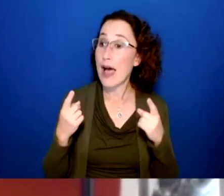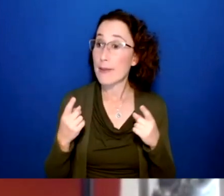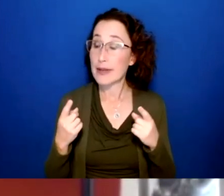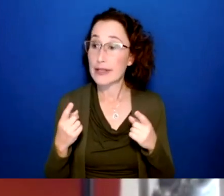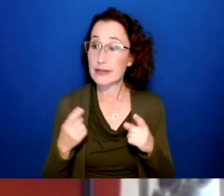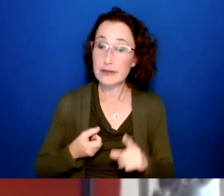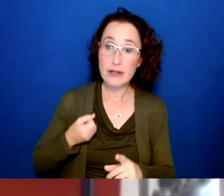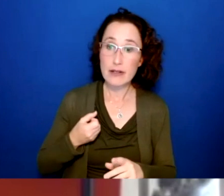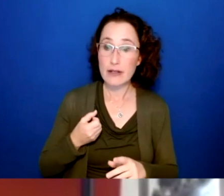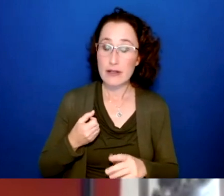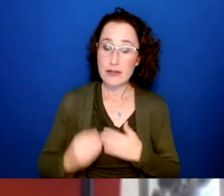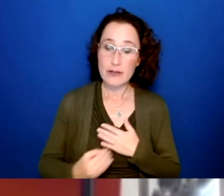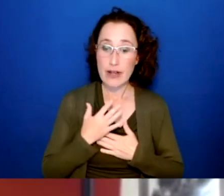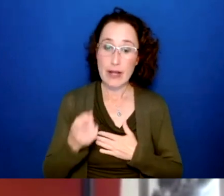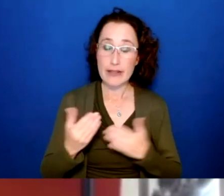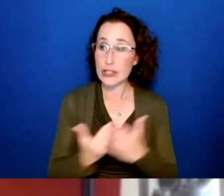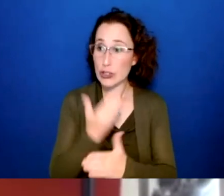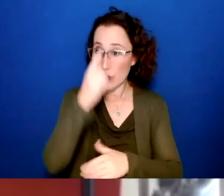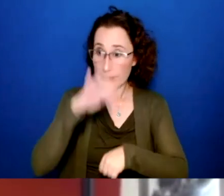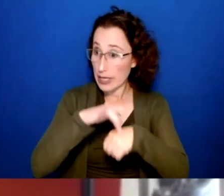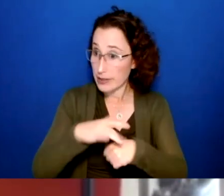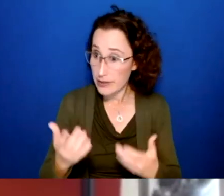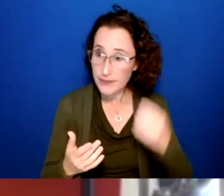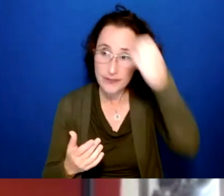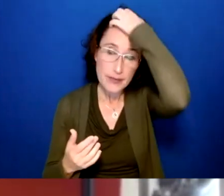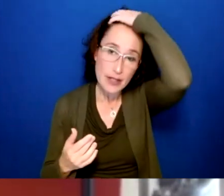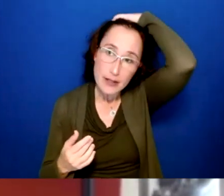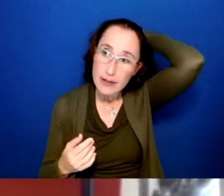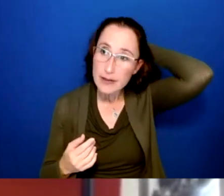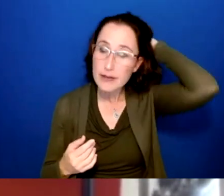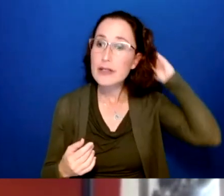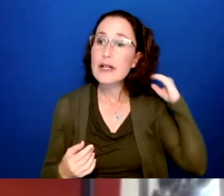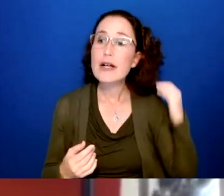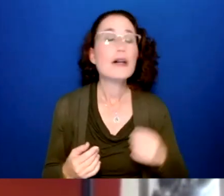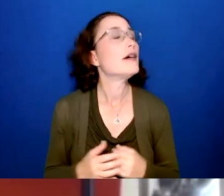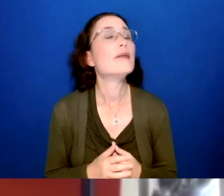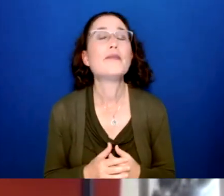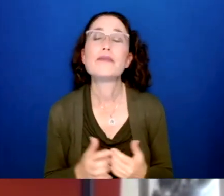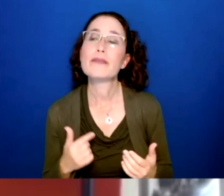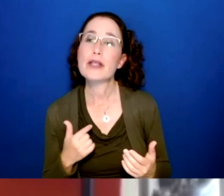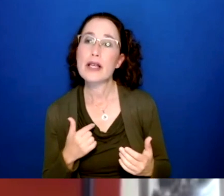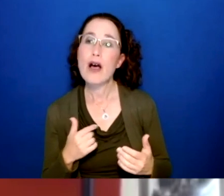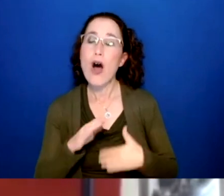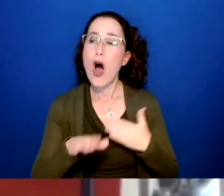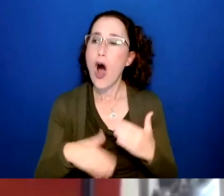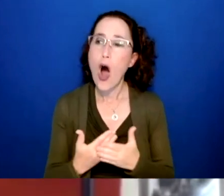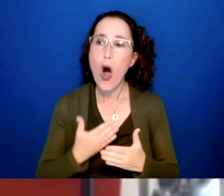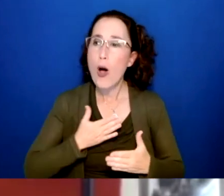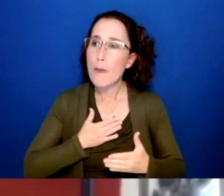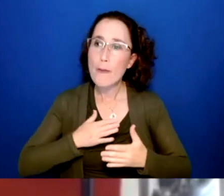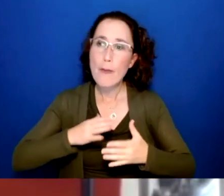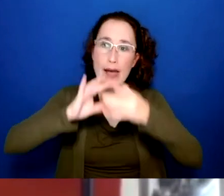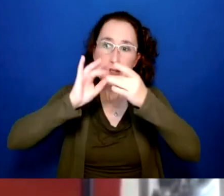which was I was giving lectures about what if you take everything I do on my beat and you shrink it down, it's mostly